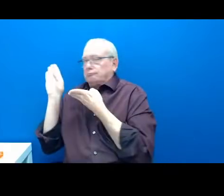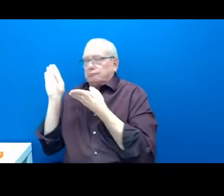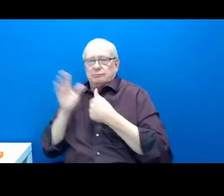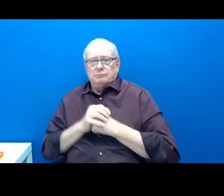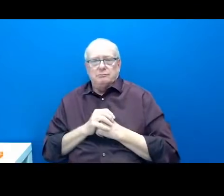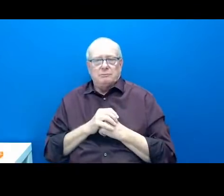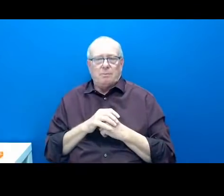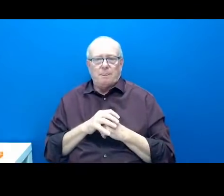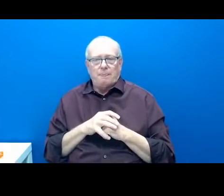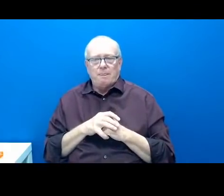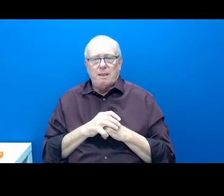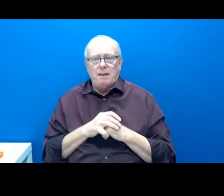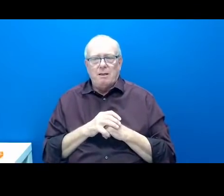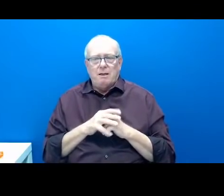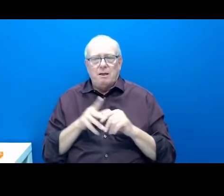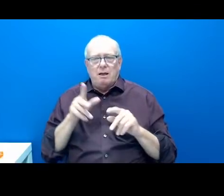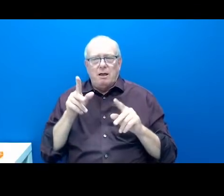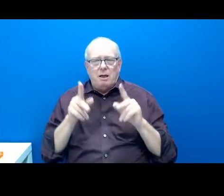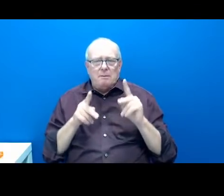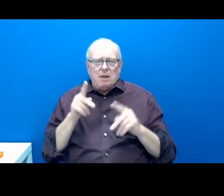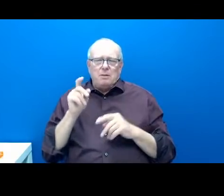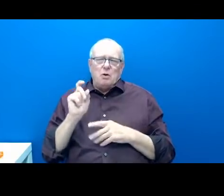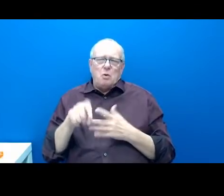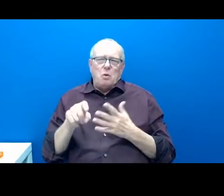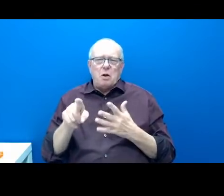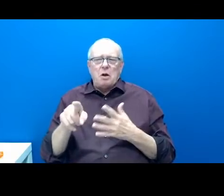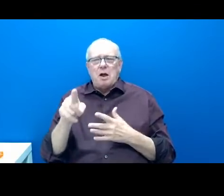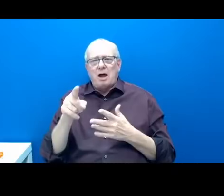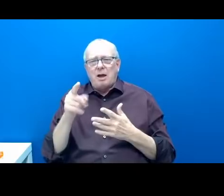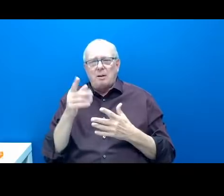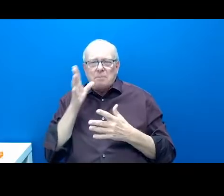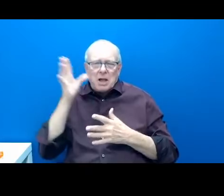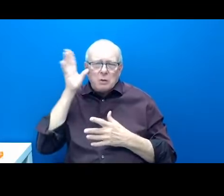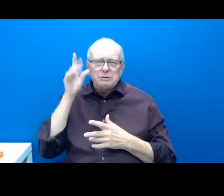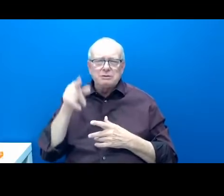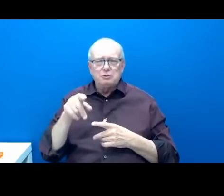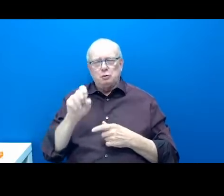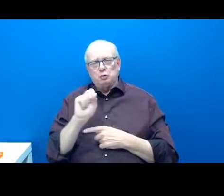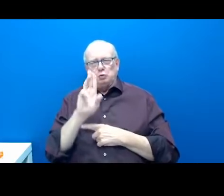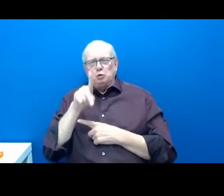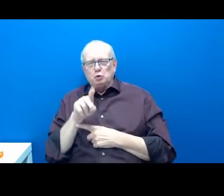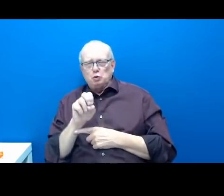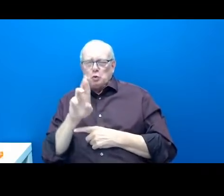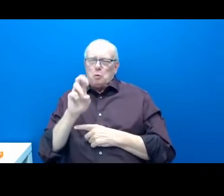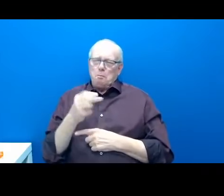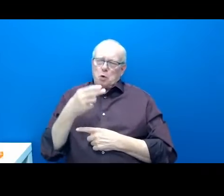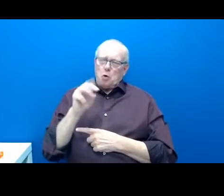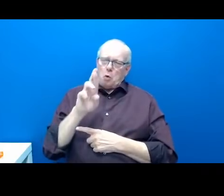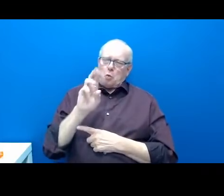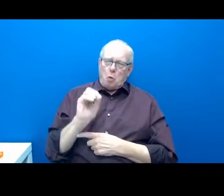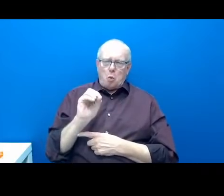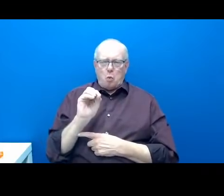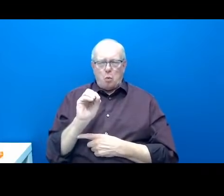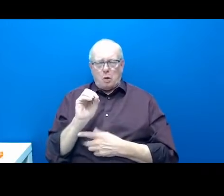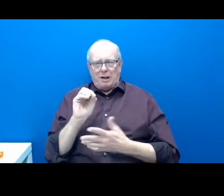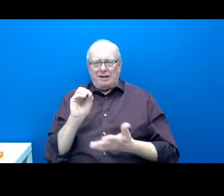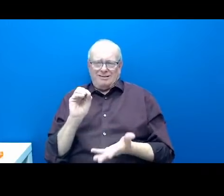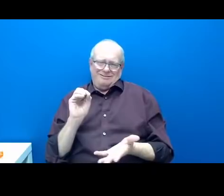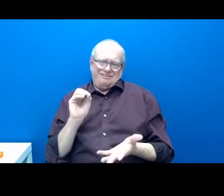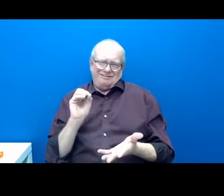that people think, oh, you're a parent who's a superhero. And I heard that for so many years, but at the same